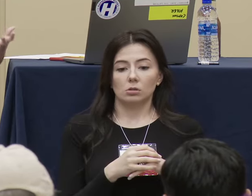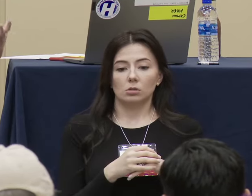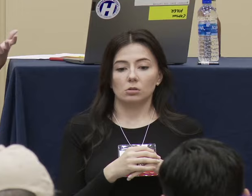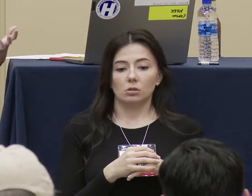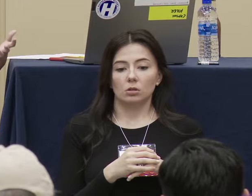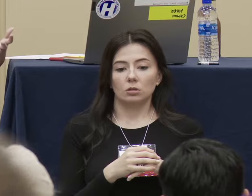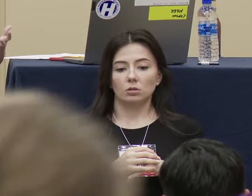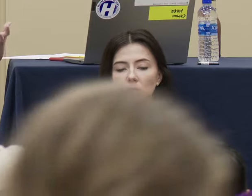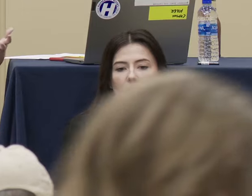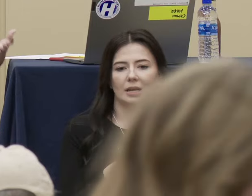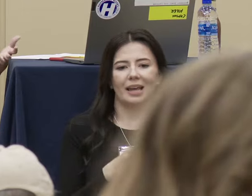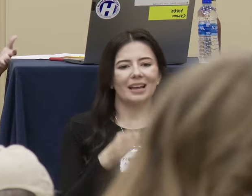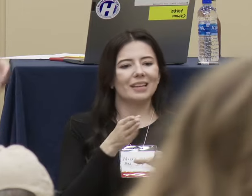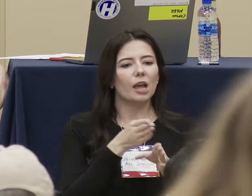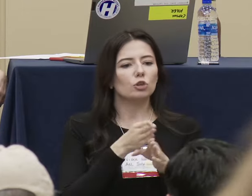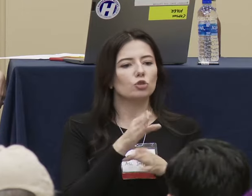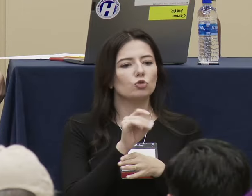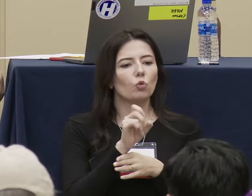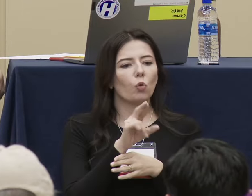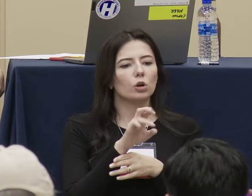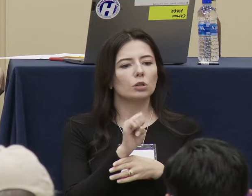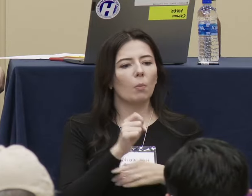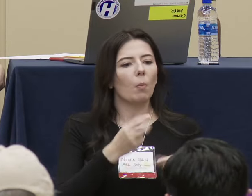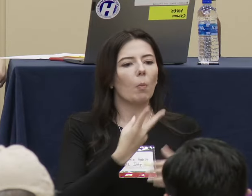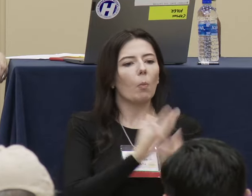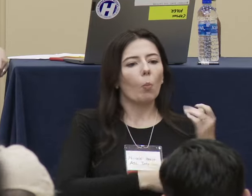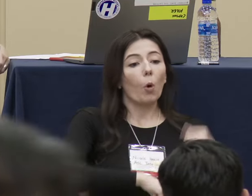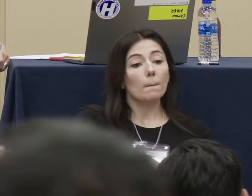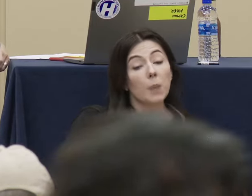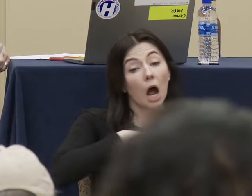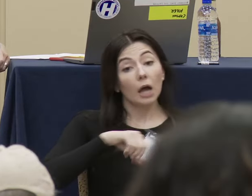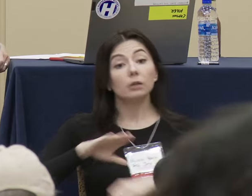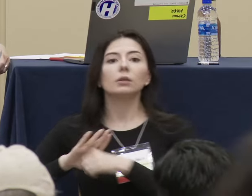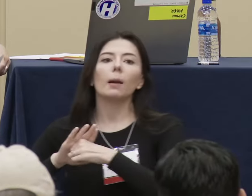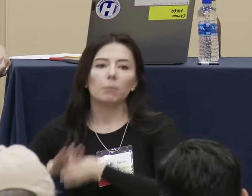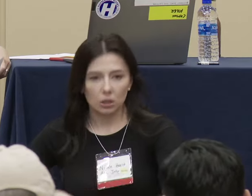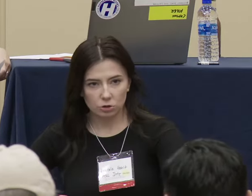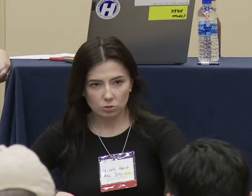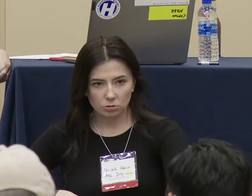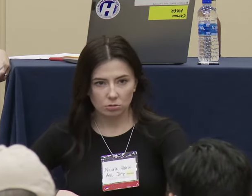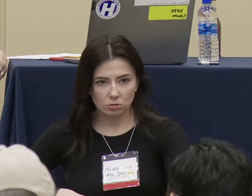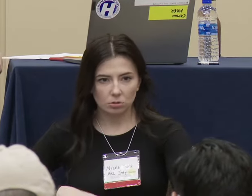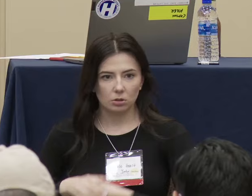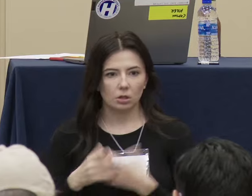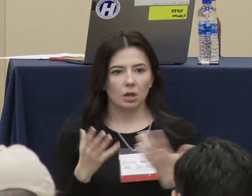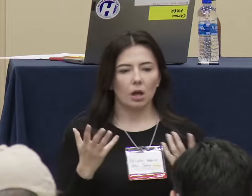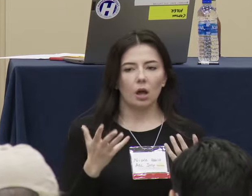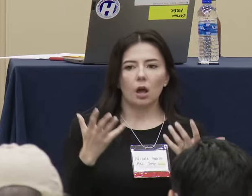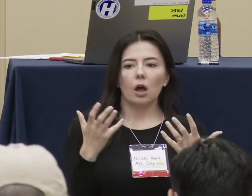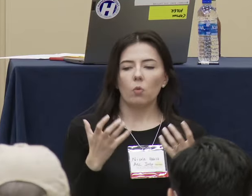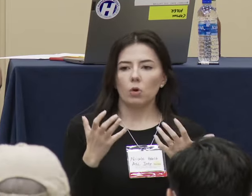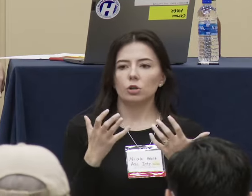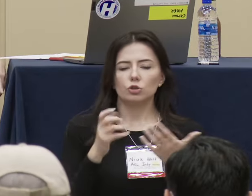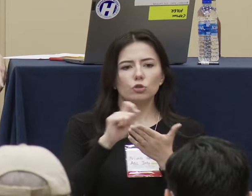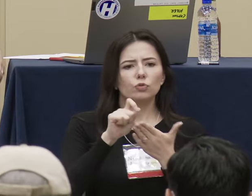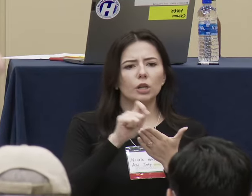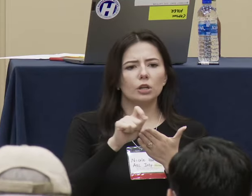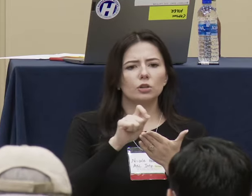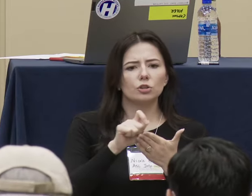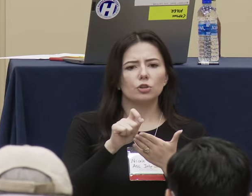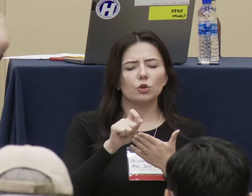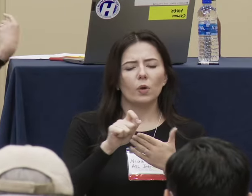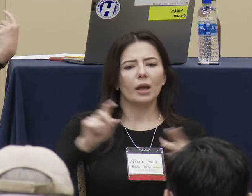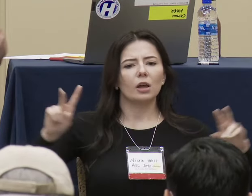it's a source of both pride and oppression. And I wanted to read to you a definition of